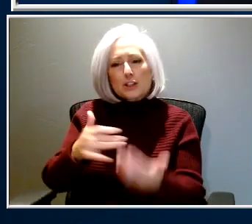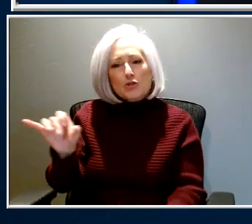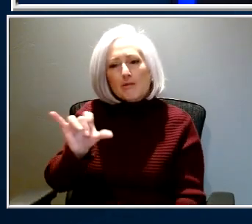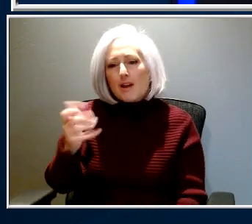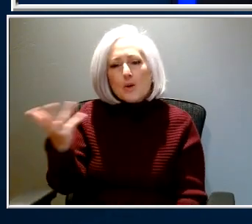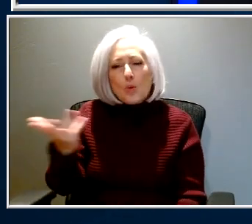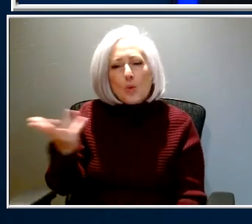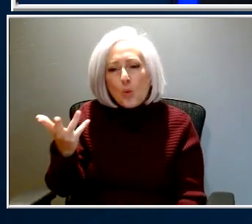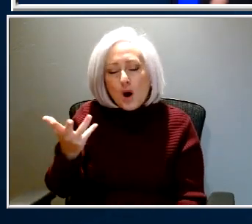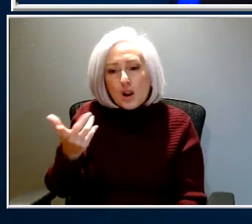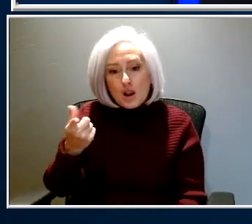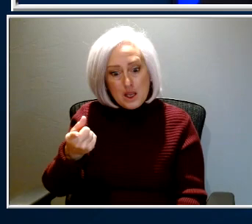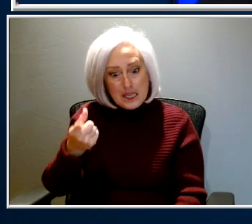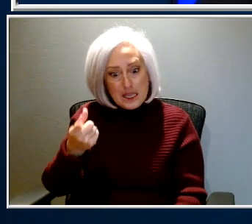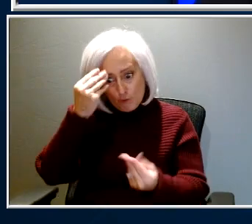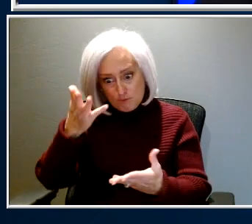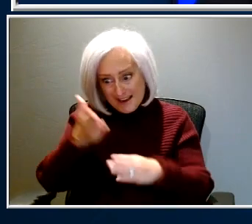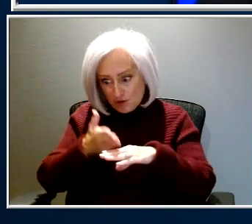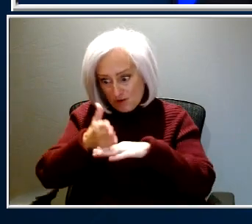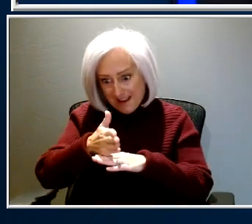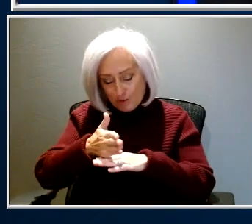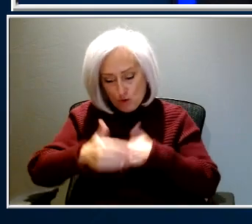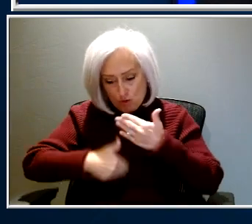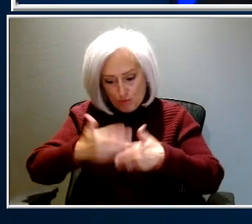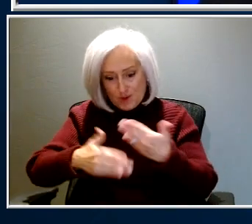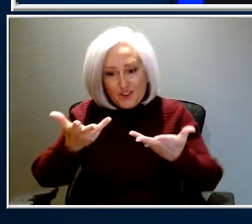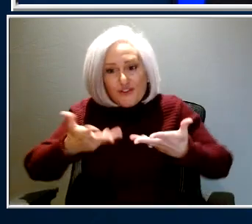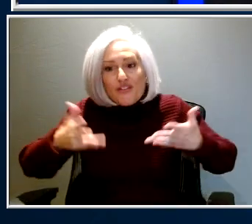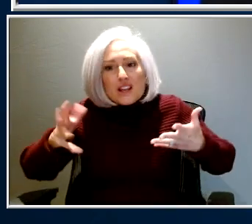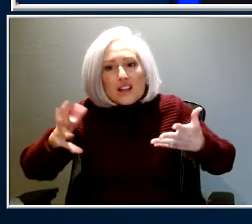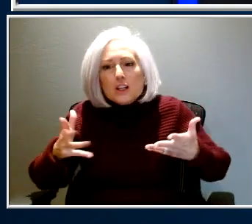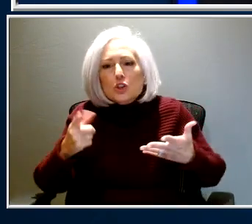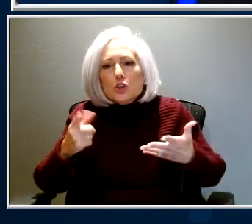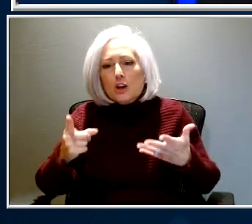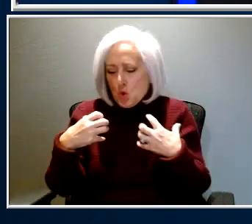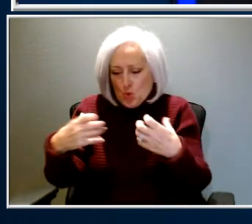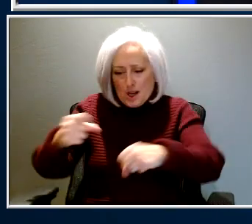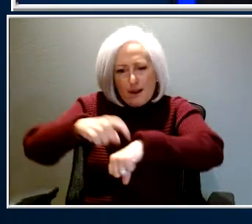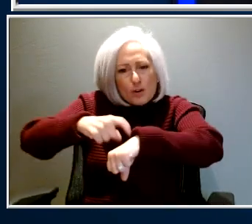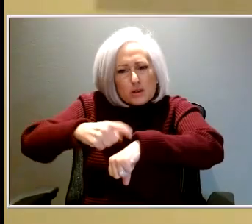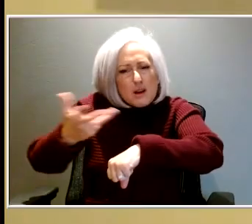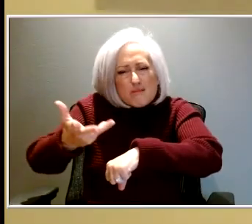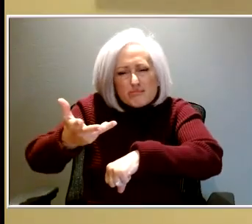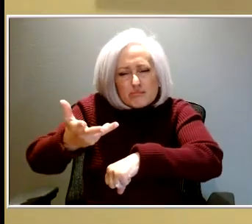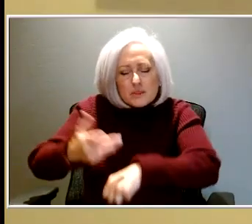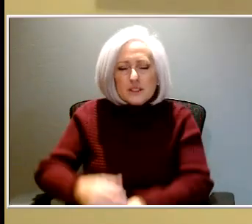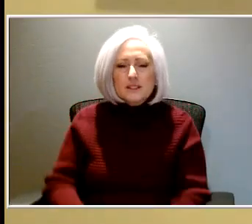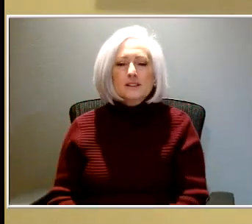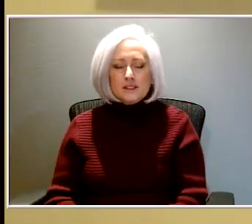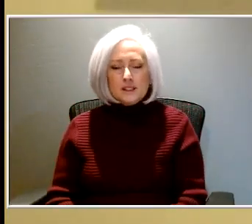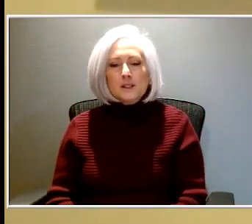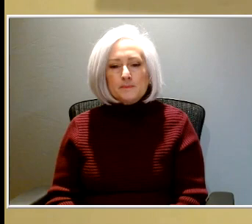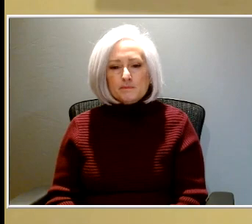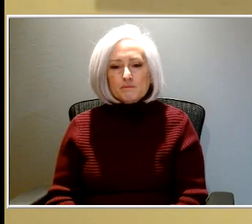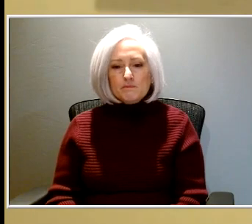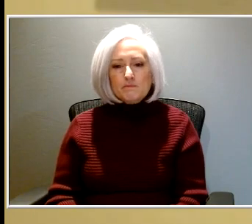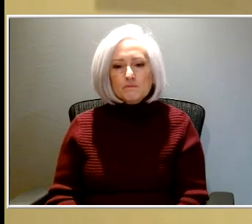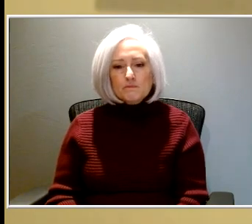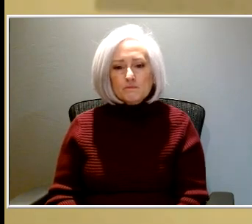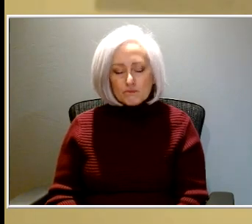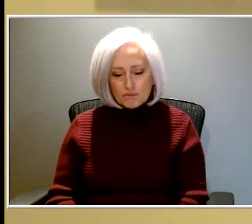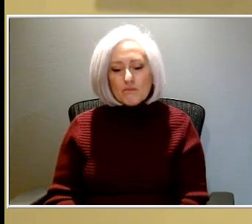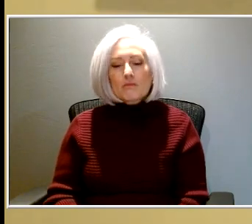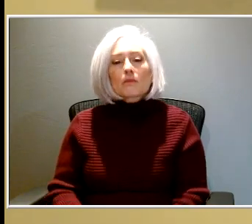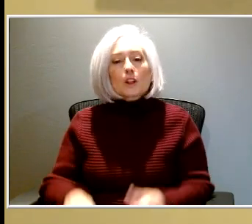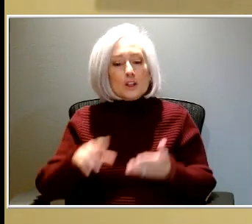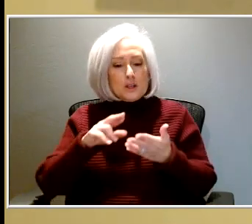given afterwards? What was that recovery time like? Yeah. Well, of course, because of the research,